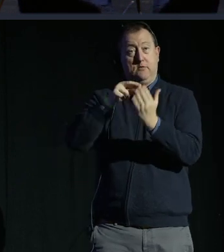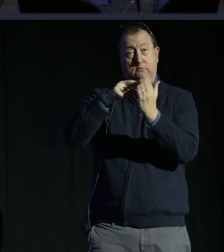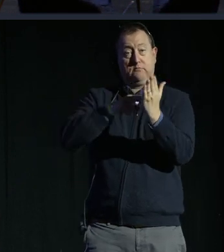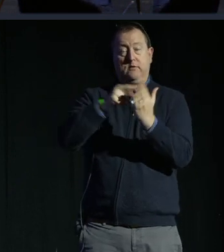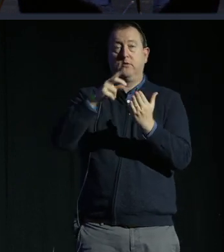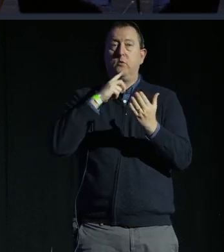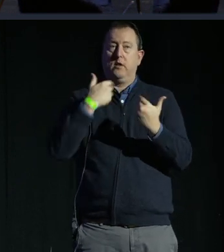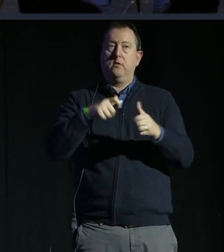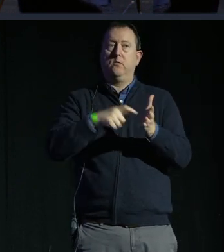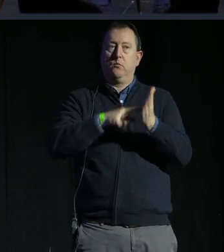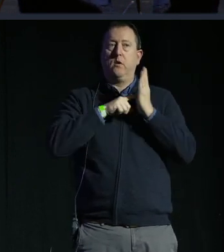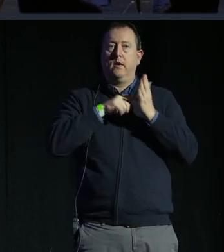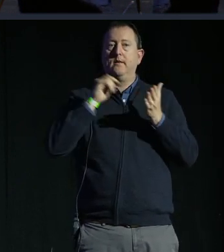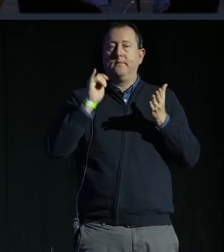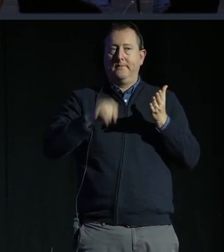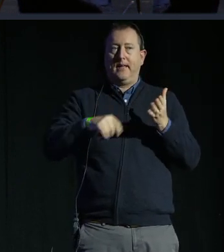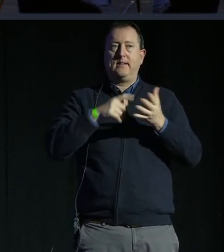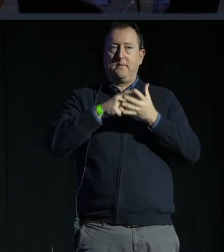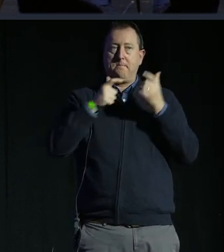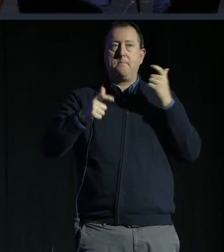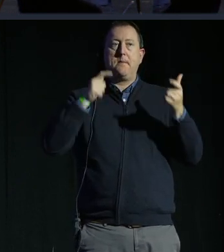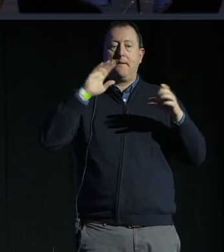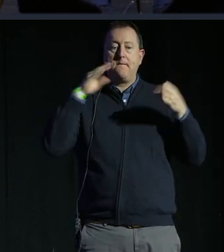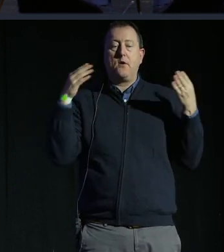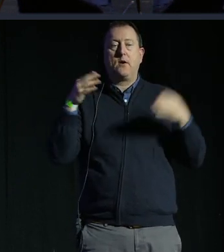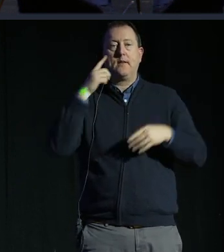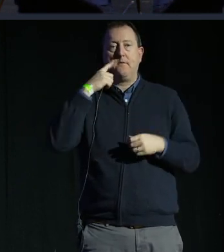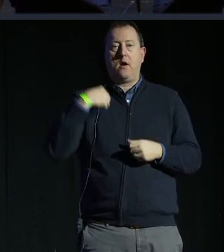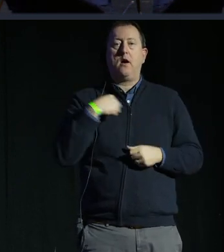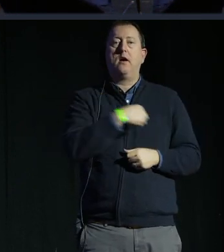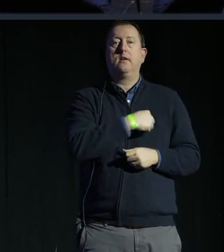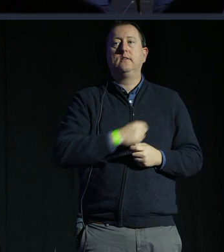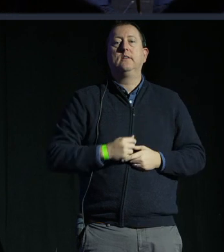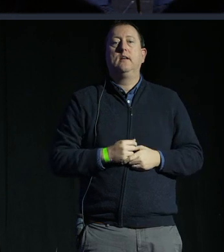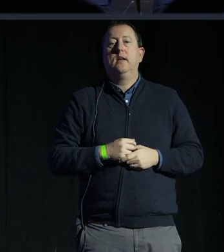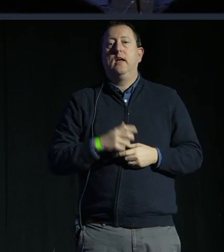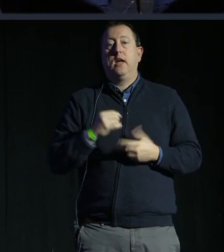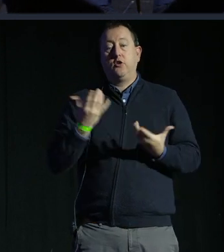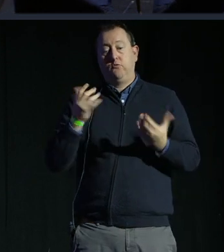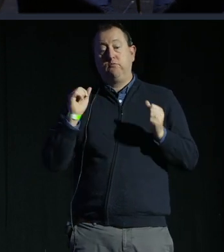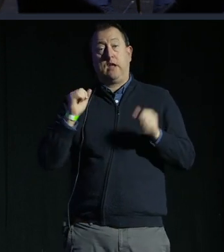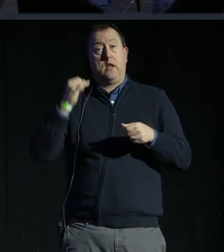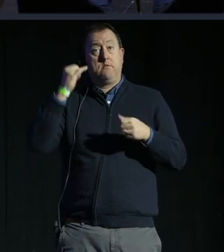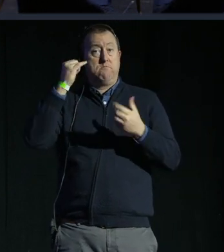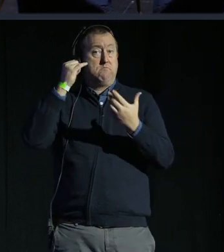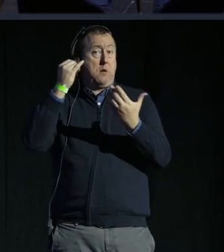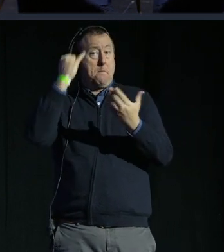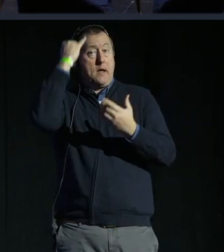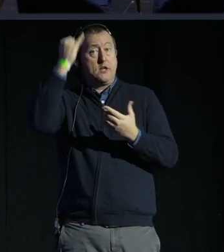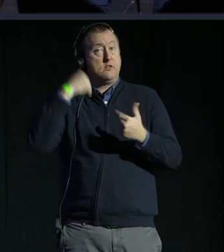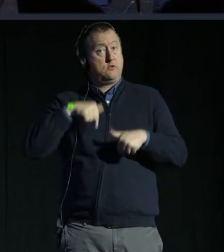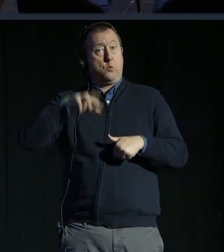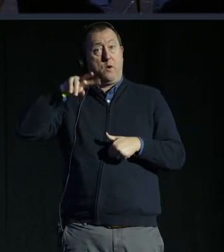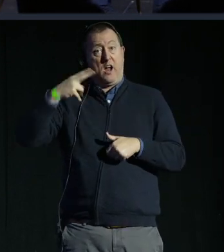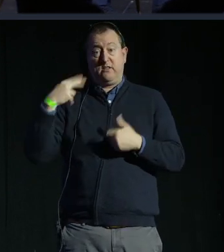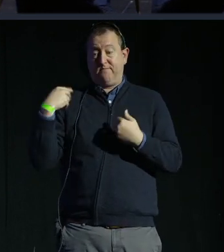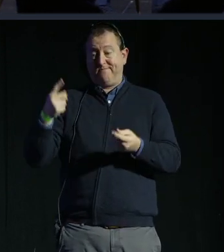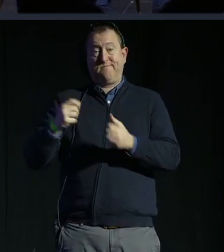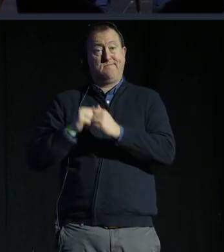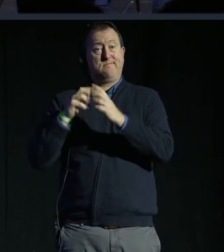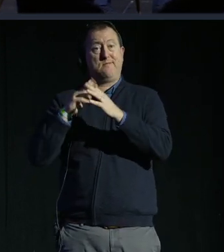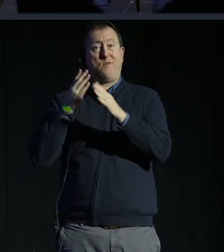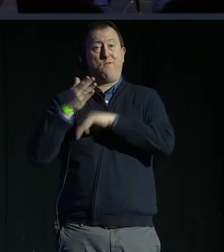really dictate that data governance is a huge focus for us. And so, as you can imagine, with a warehouse that's been around for over 20